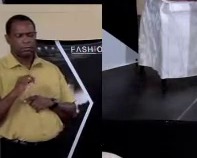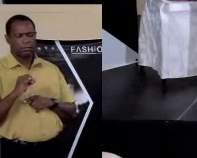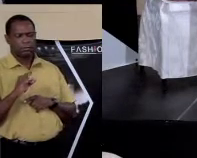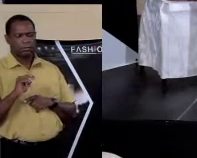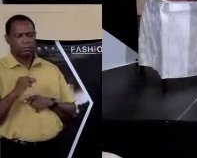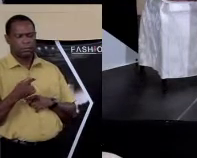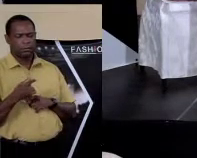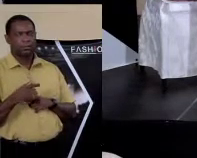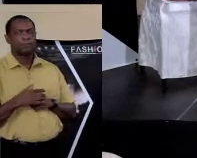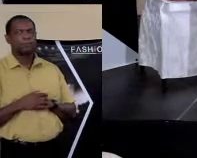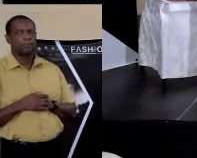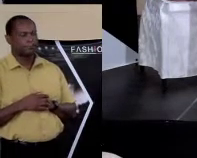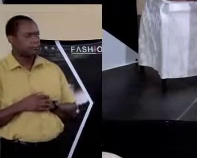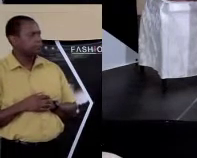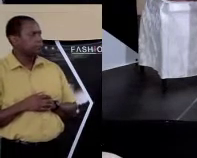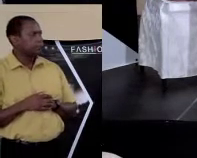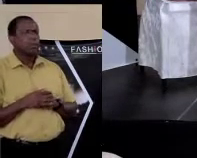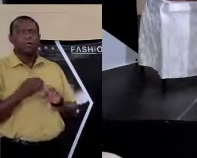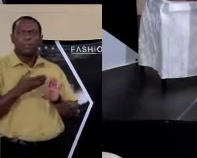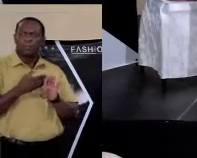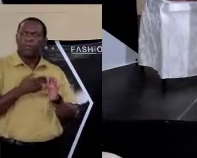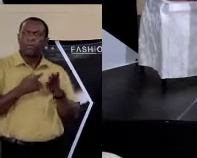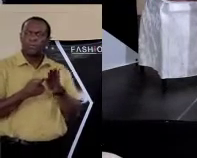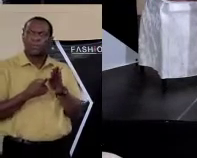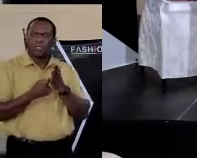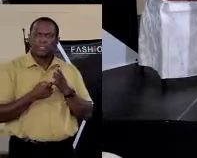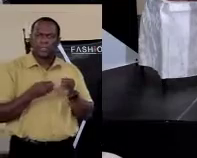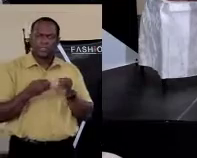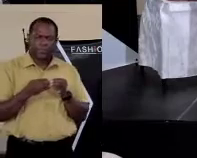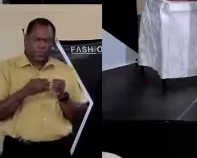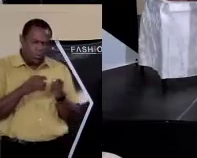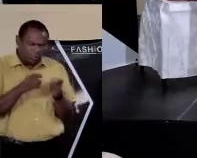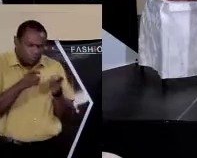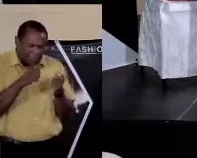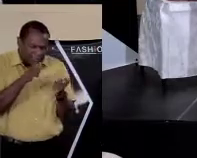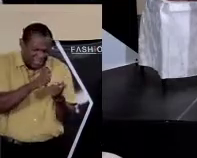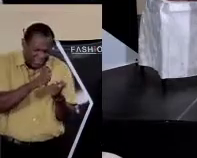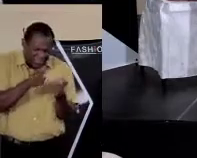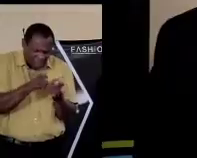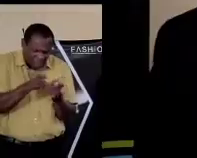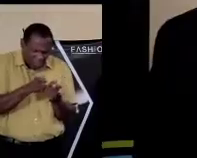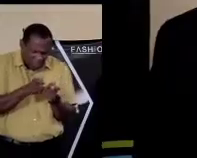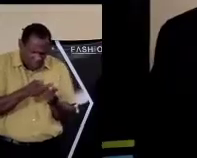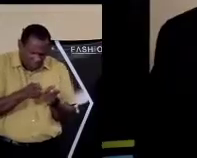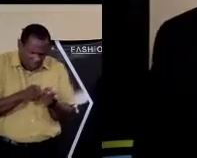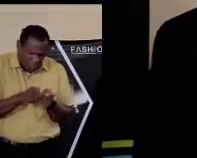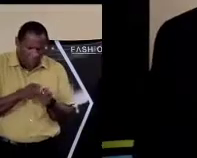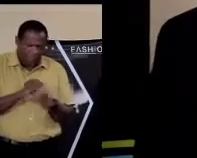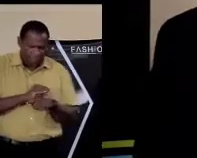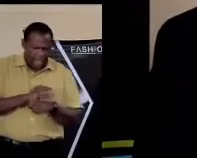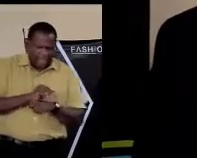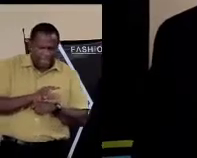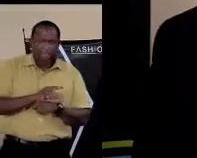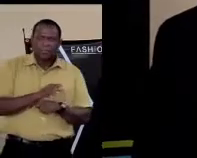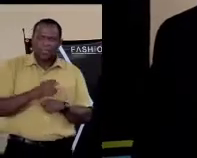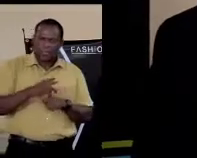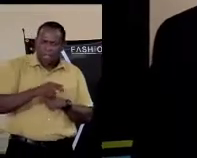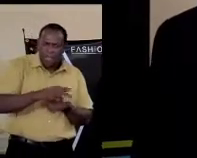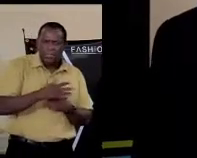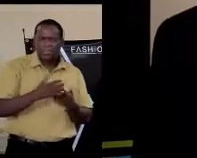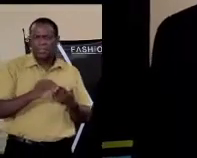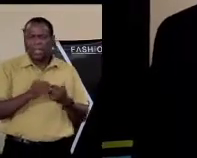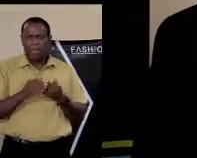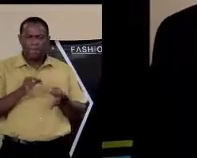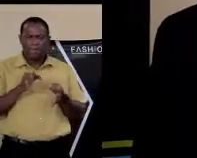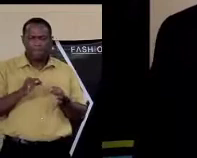micro factors in terms of your design process. So what do you do, your tech packs, your cutting, your how do you perfect a